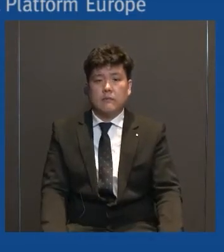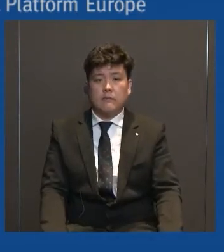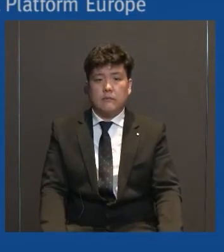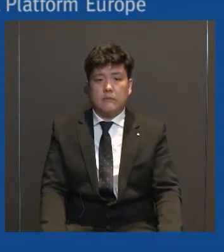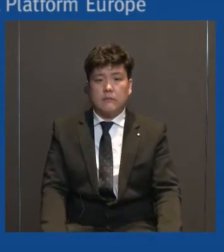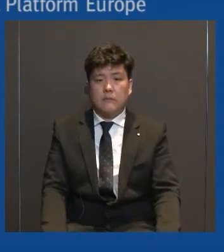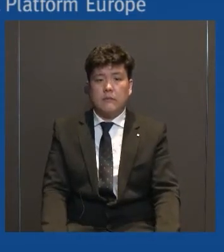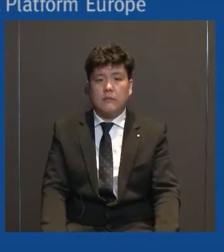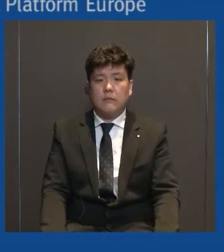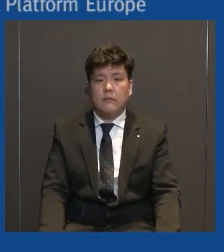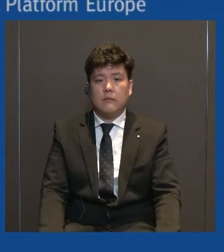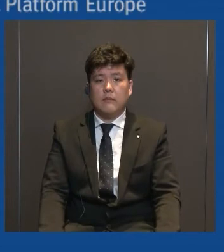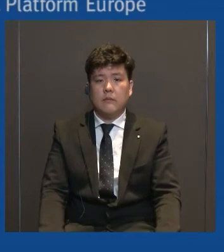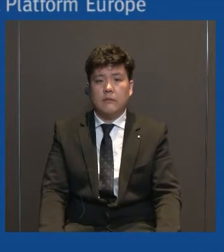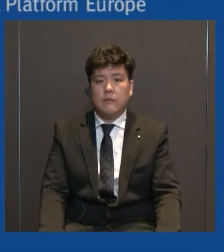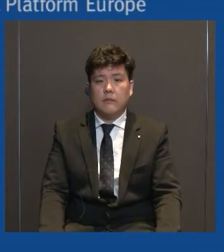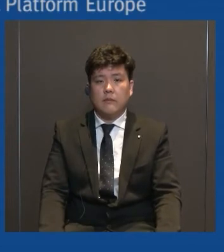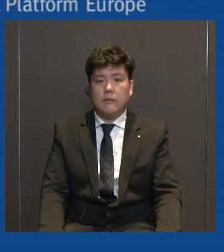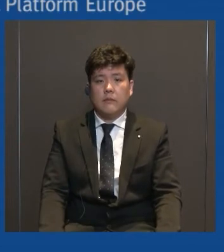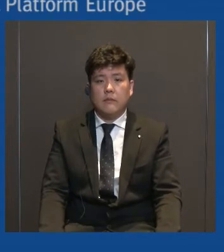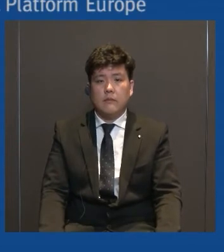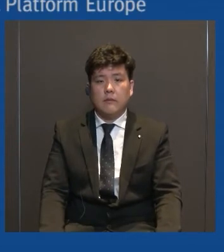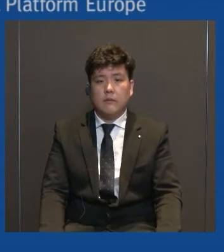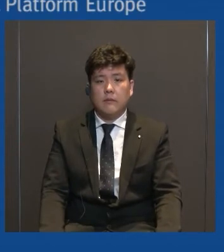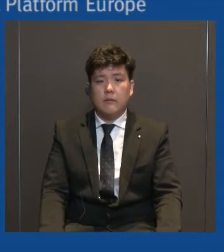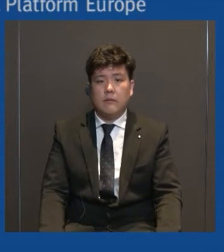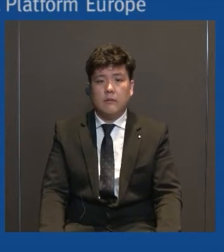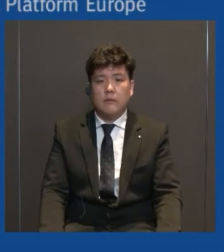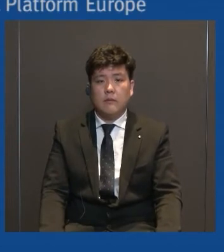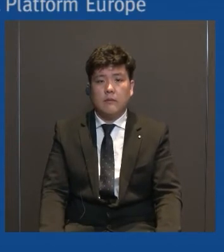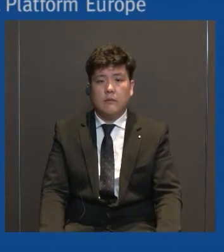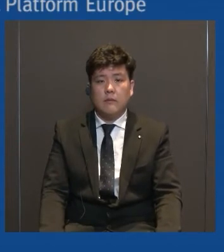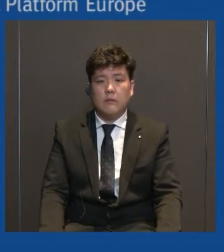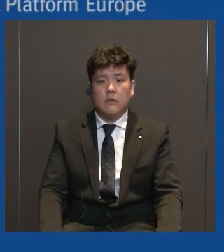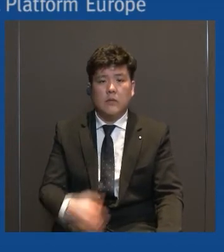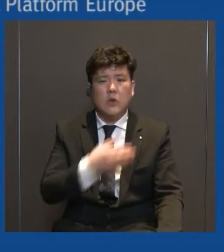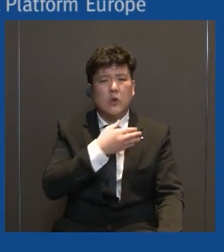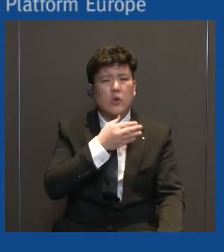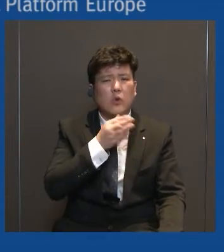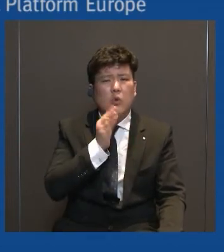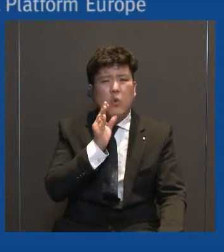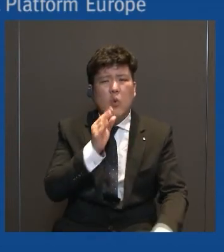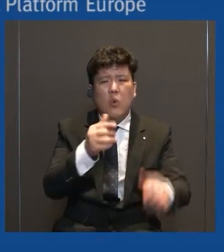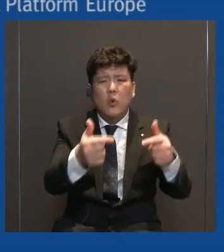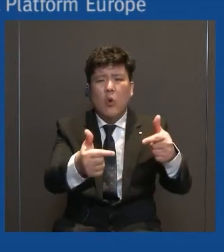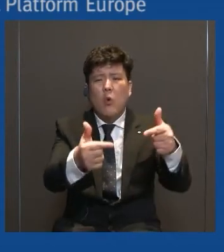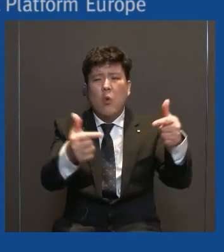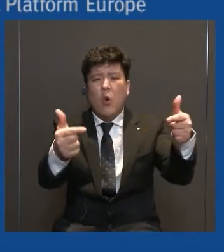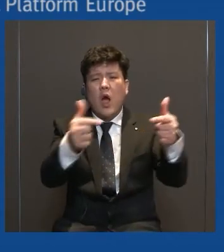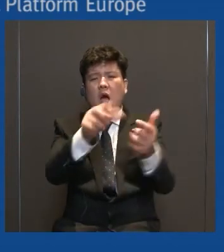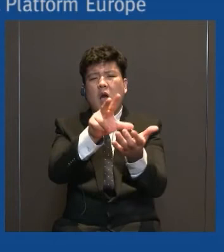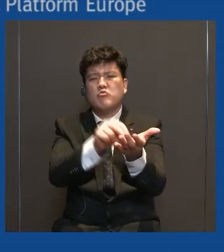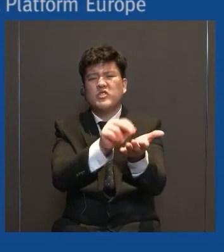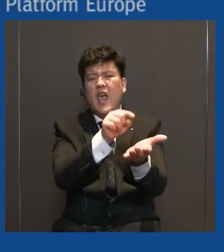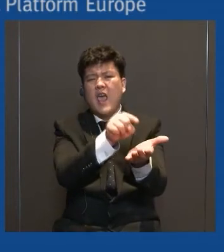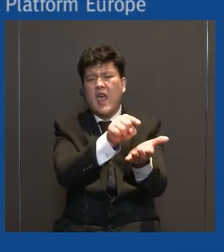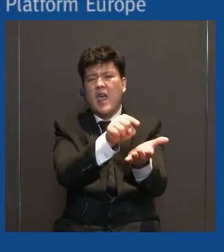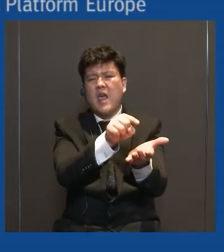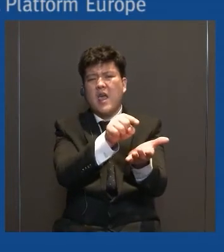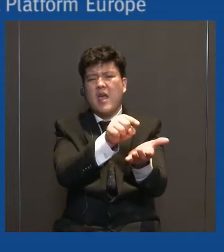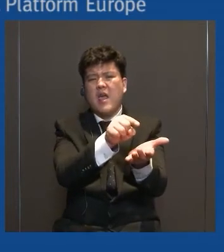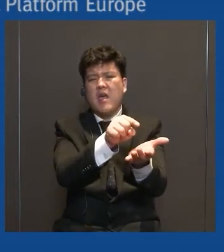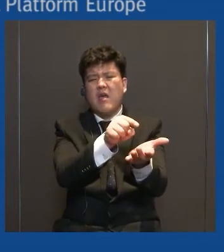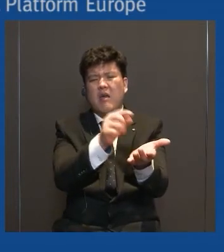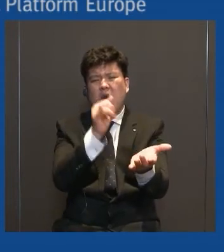the competing paradigm of aging as a problem still prevailing. And this has been exemplified during the pandemic, where older people have